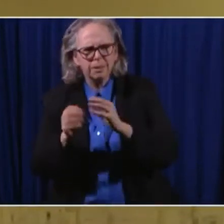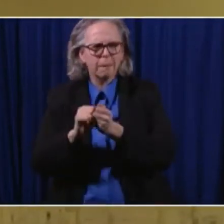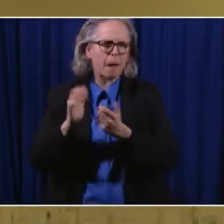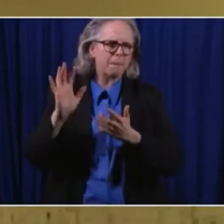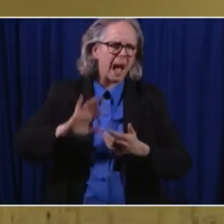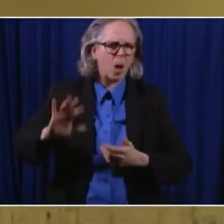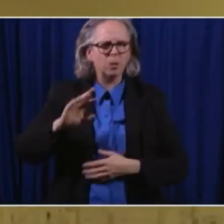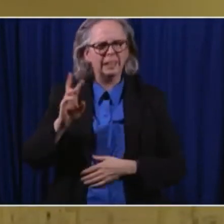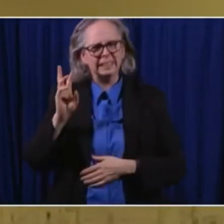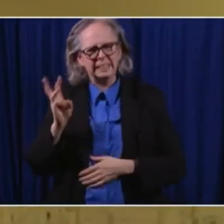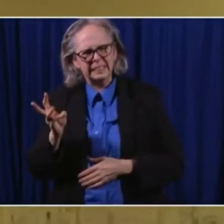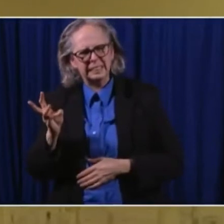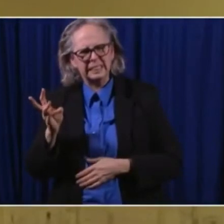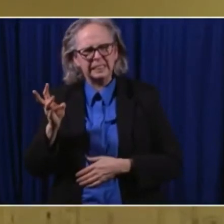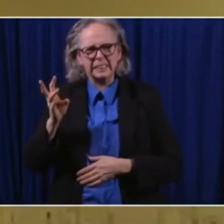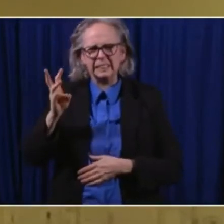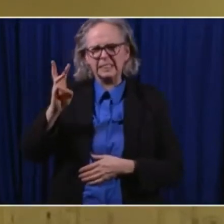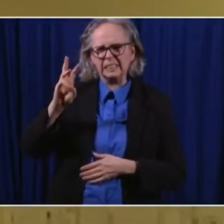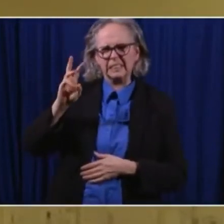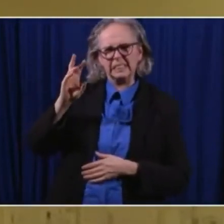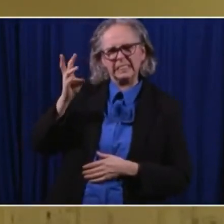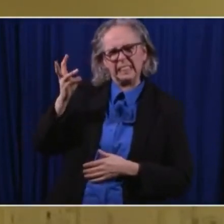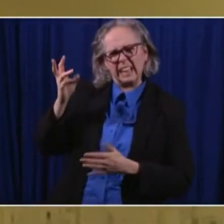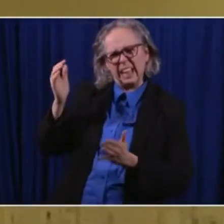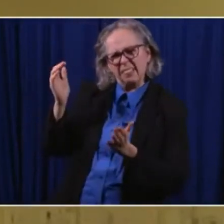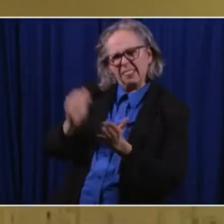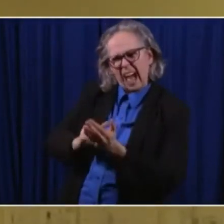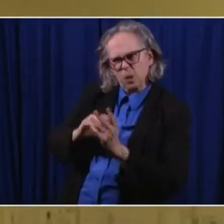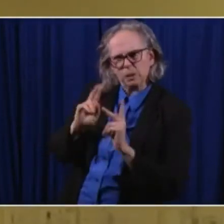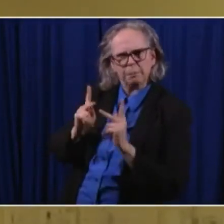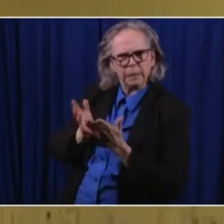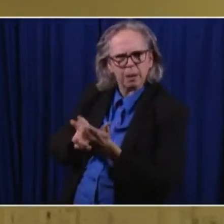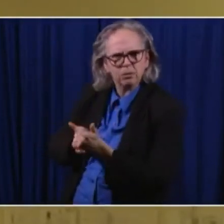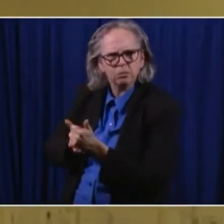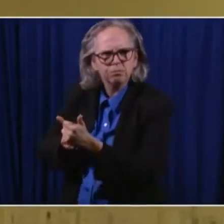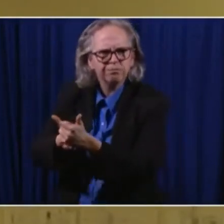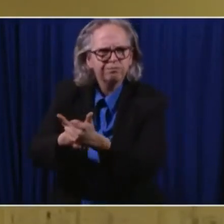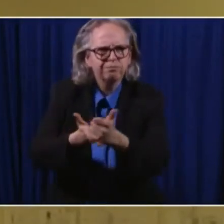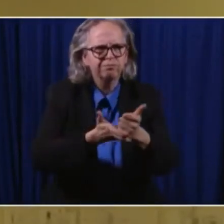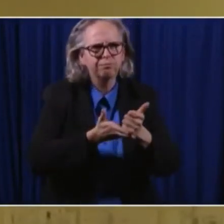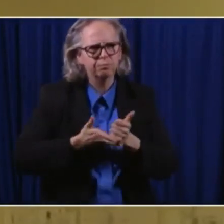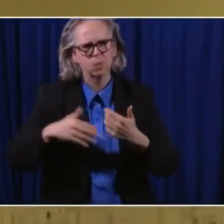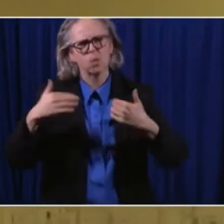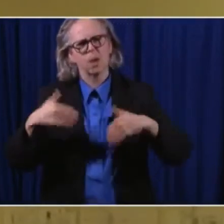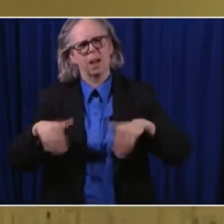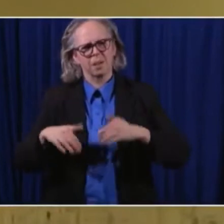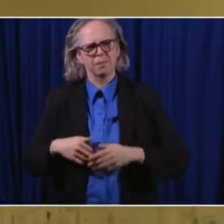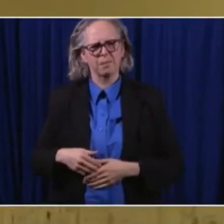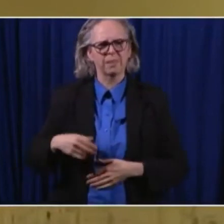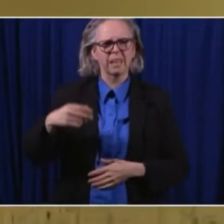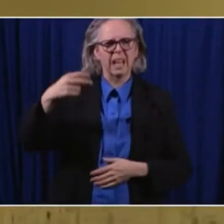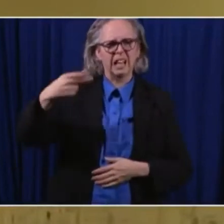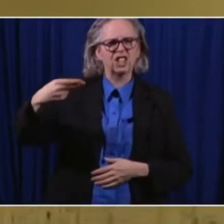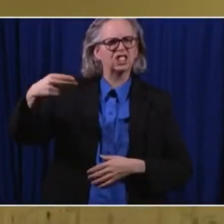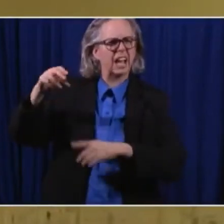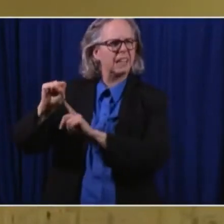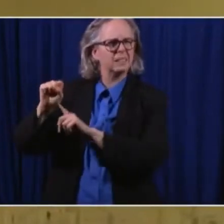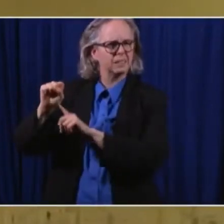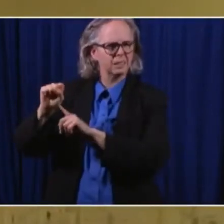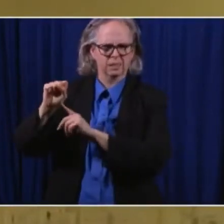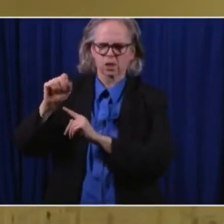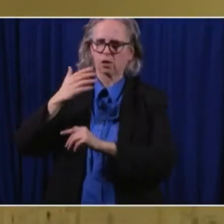the state. So as you said, Governor, the great news is that HHS has authorized us to bring that capacity to